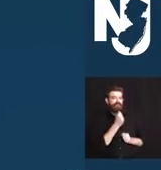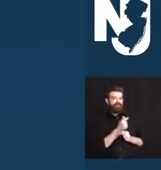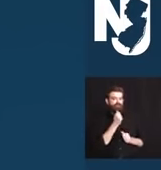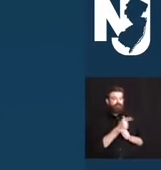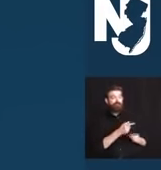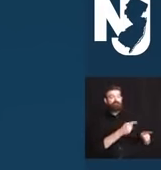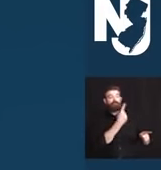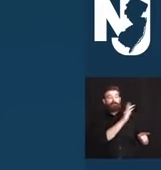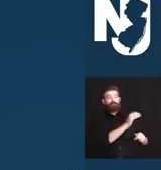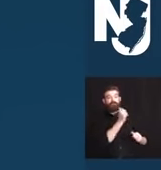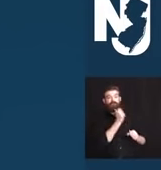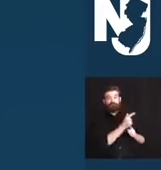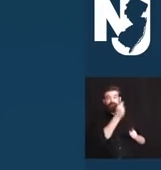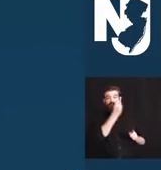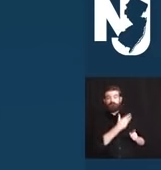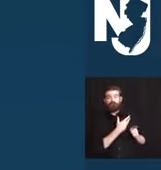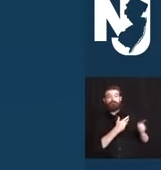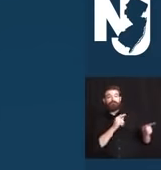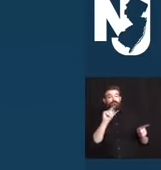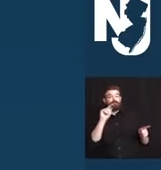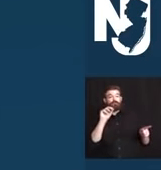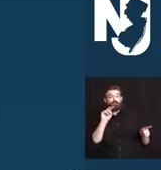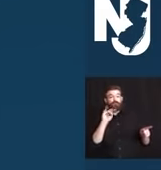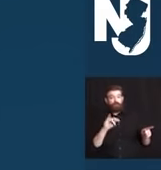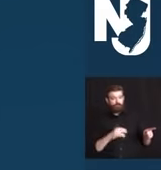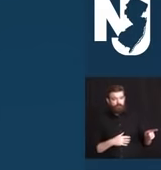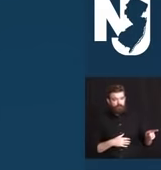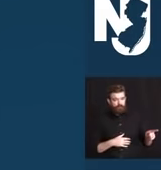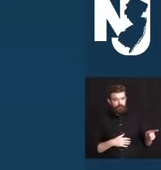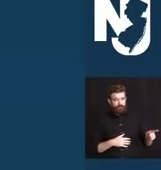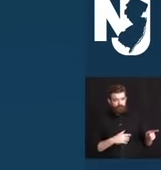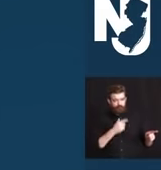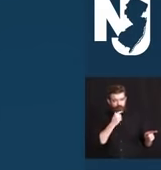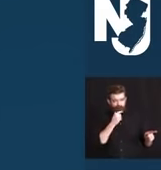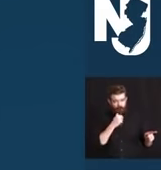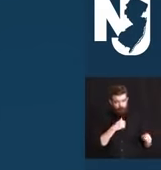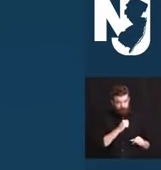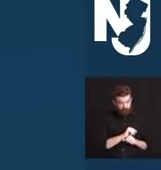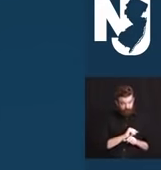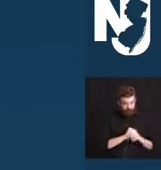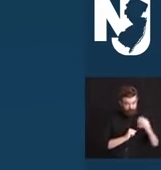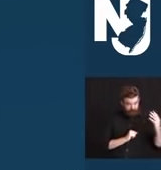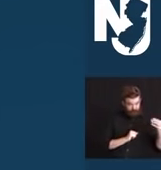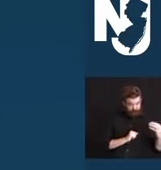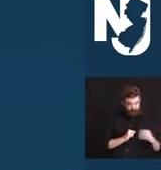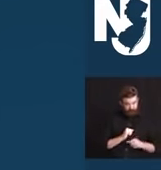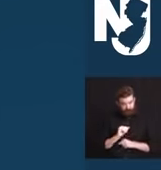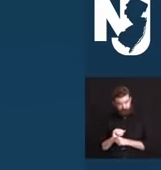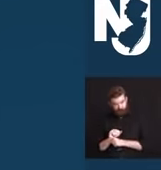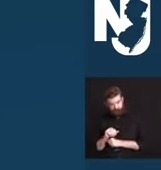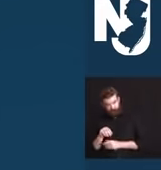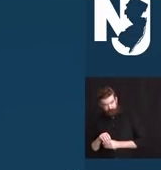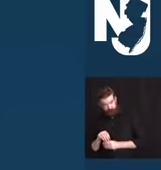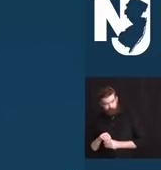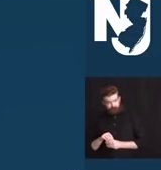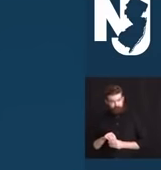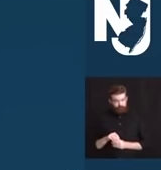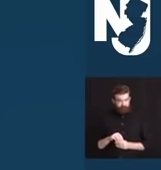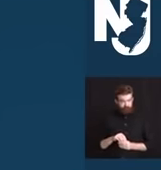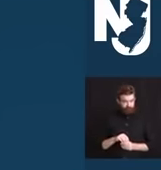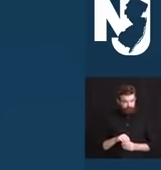when it came time to either pick outdoor work at home or indoor, making beds or doing